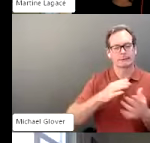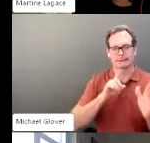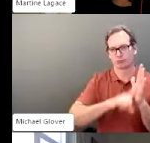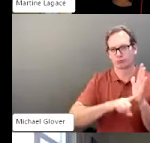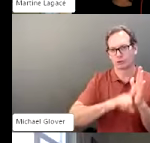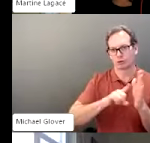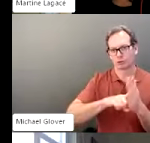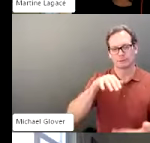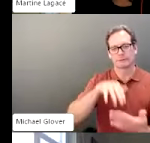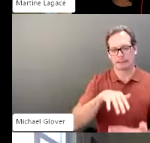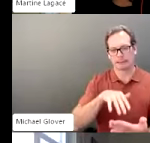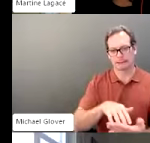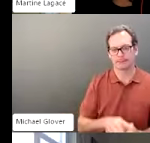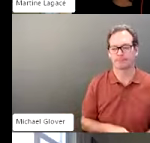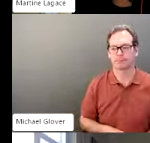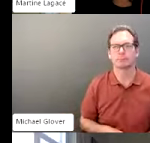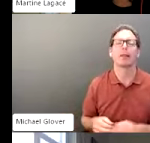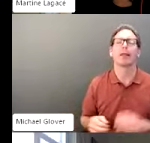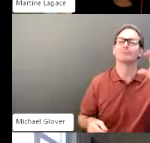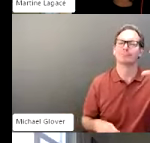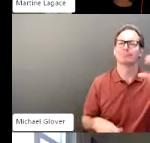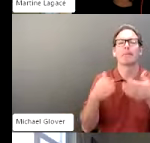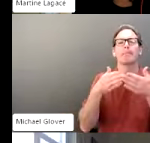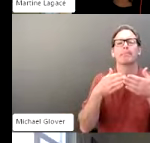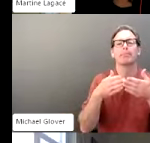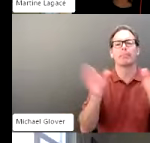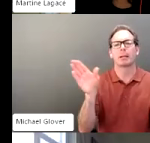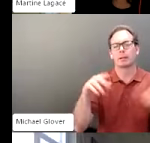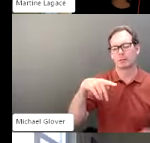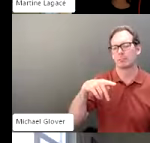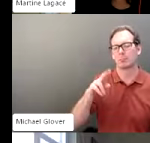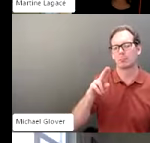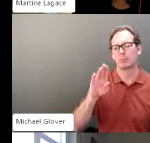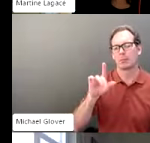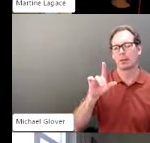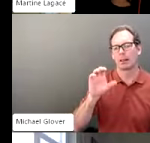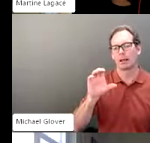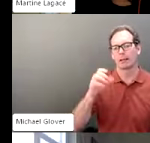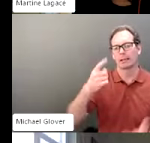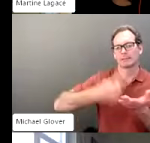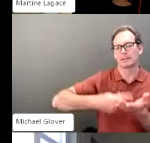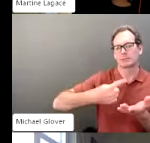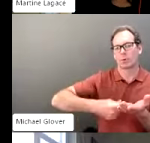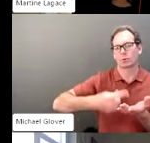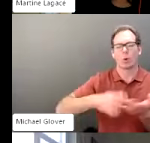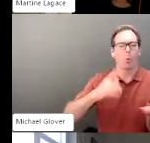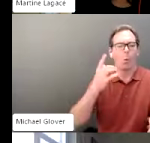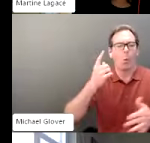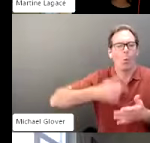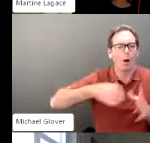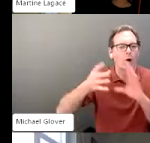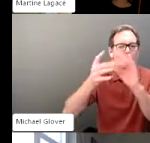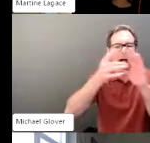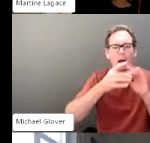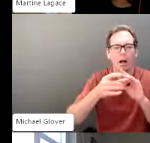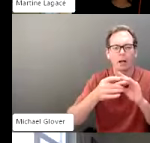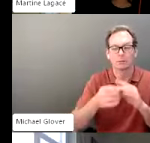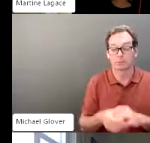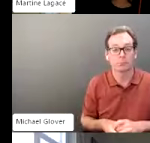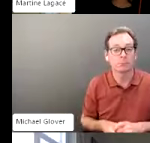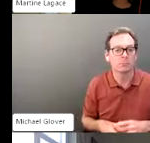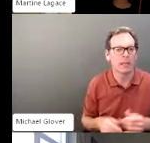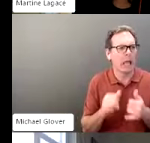how the discourse, as I mentioned before, may convey ageist stereotypes, and to what extent, if